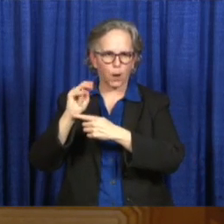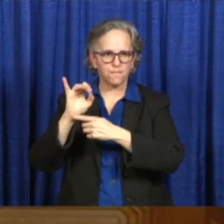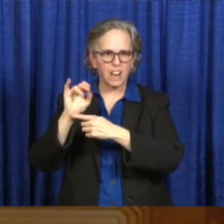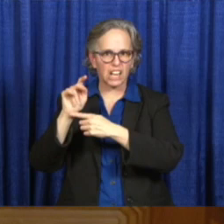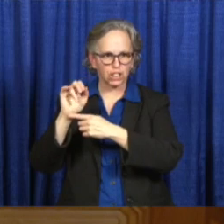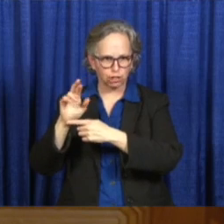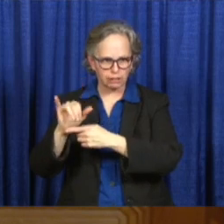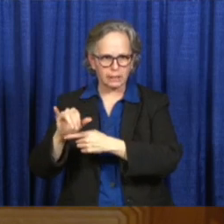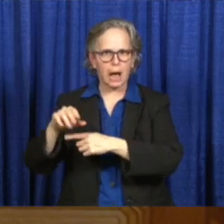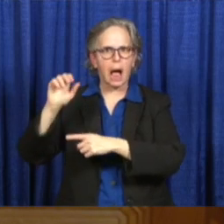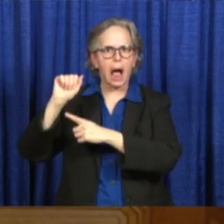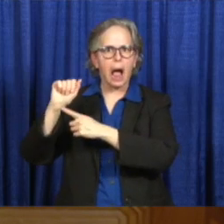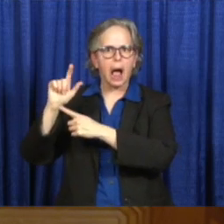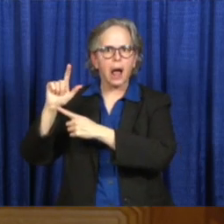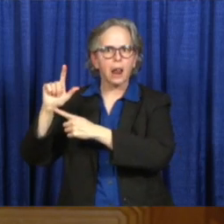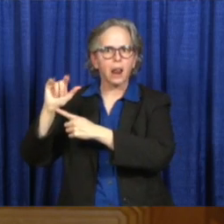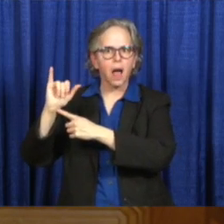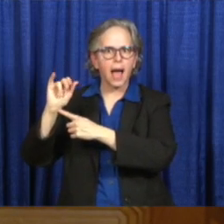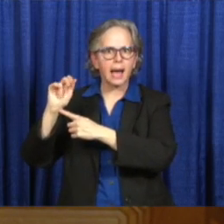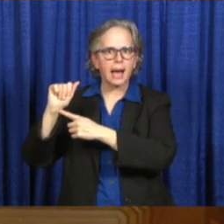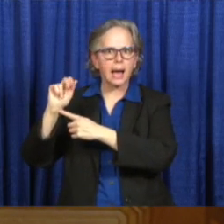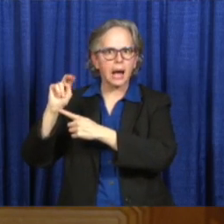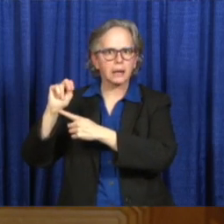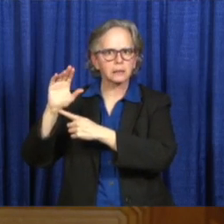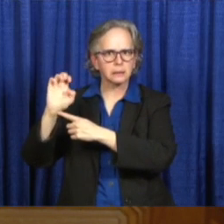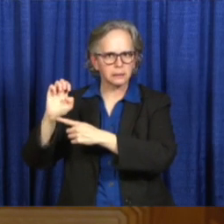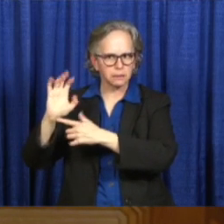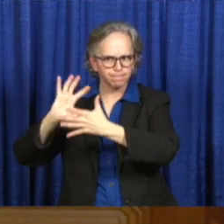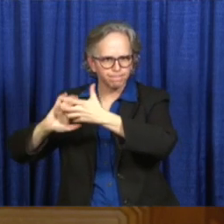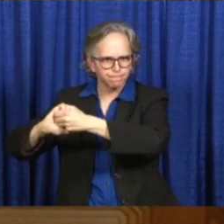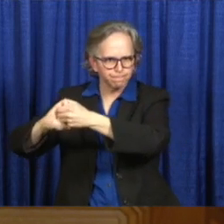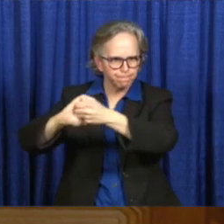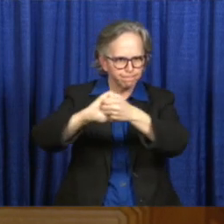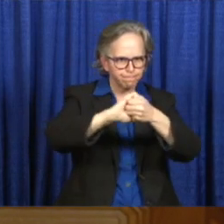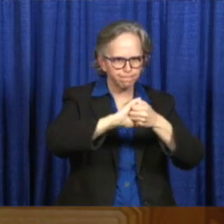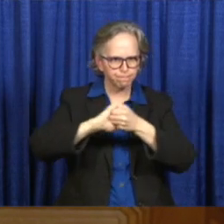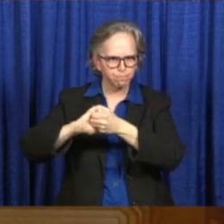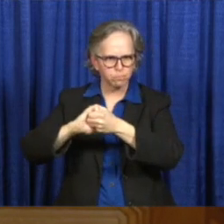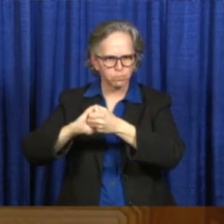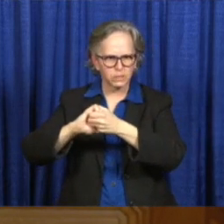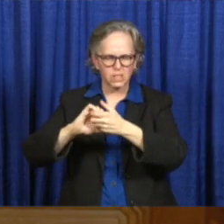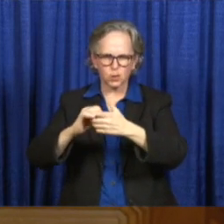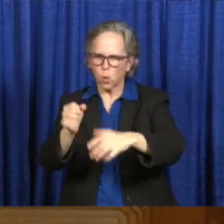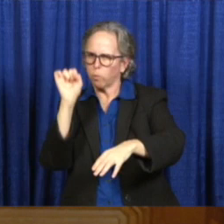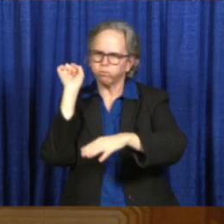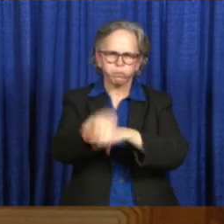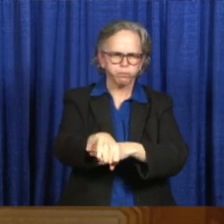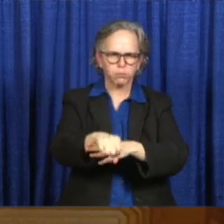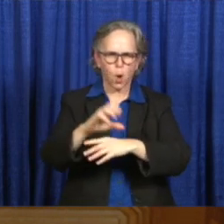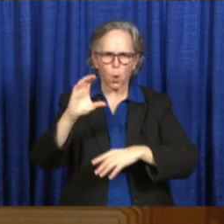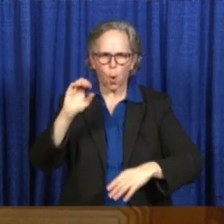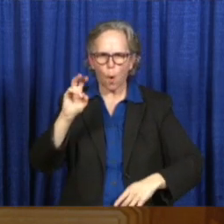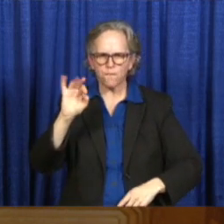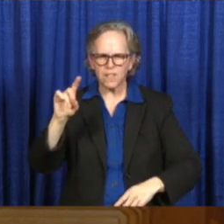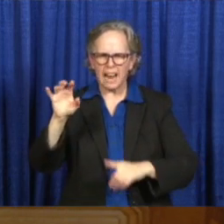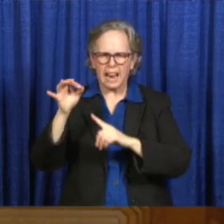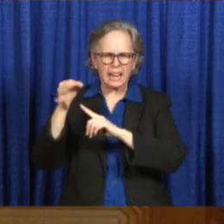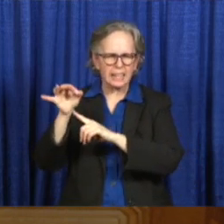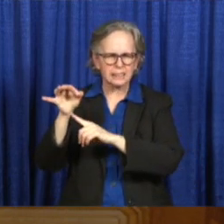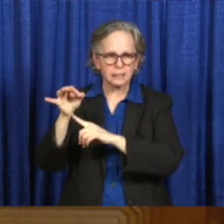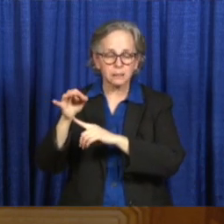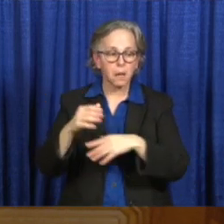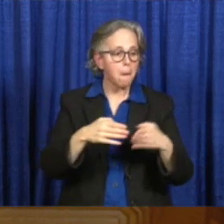Manufacturing Alliance to fight COVID-19. This is a collaborative public-private partnership tasked with